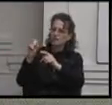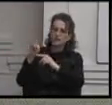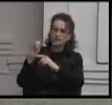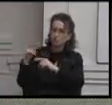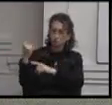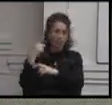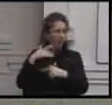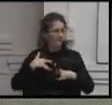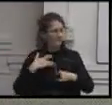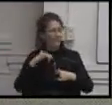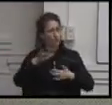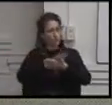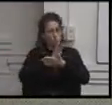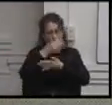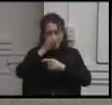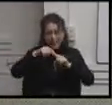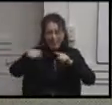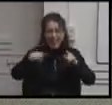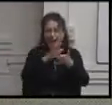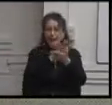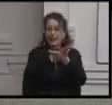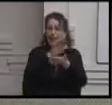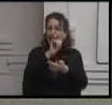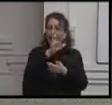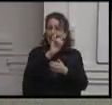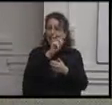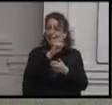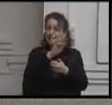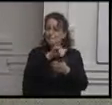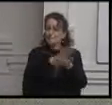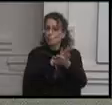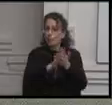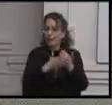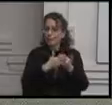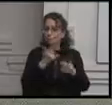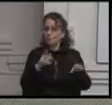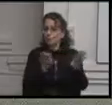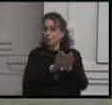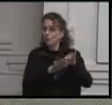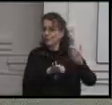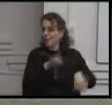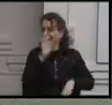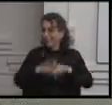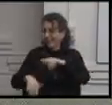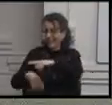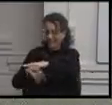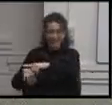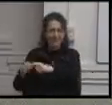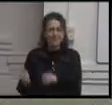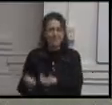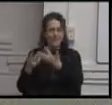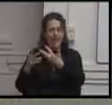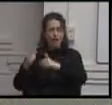School than it would be to shut down Station 2. So, but I also feel that